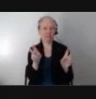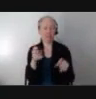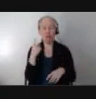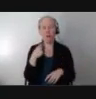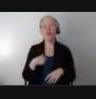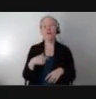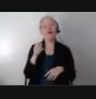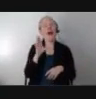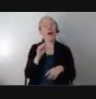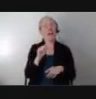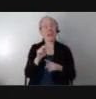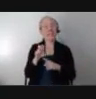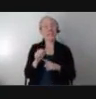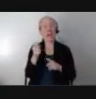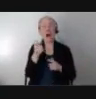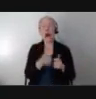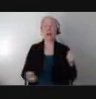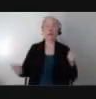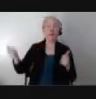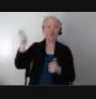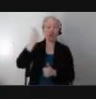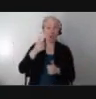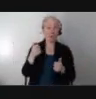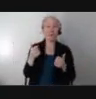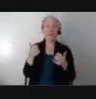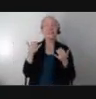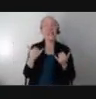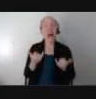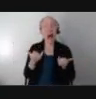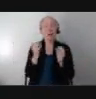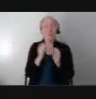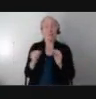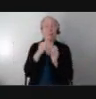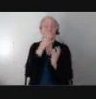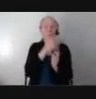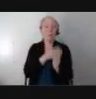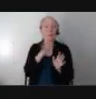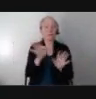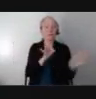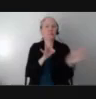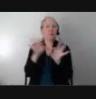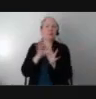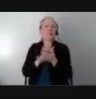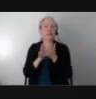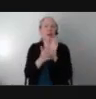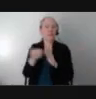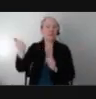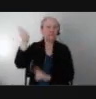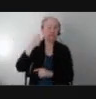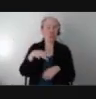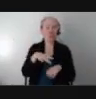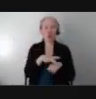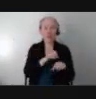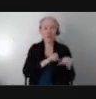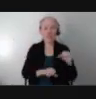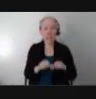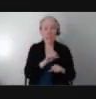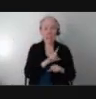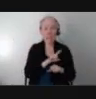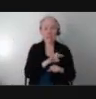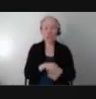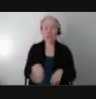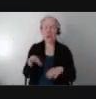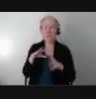at NASA, with first women being named to many senior positions, including Earth Science Division, Planetary Science